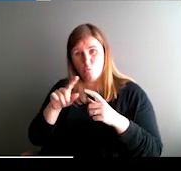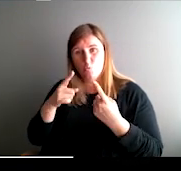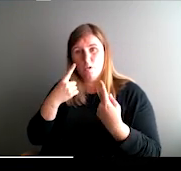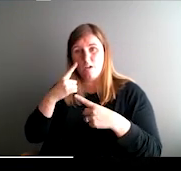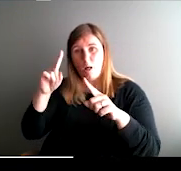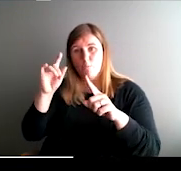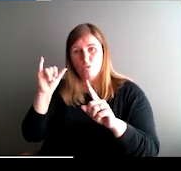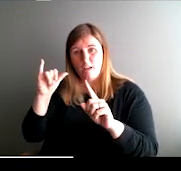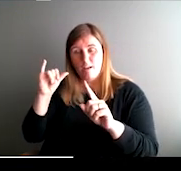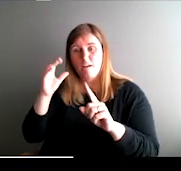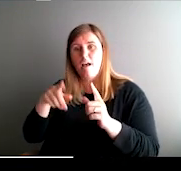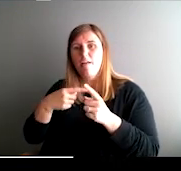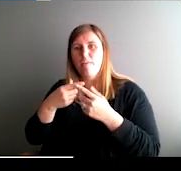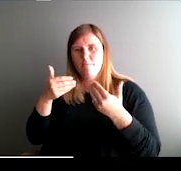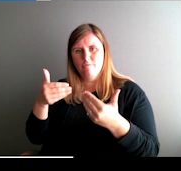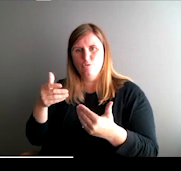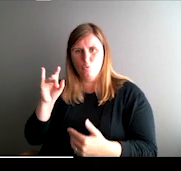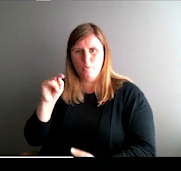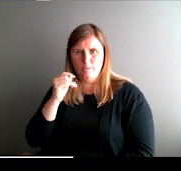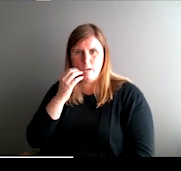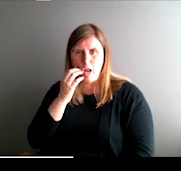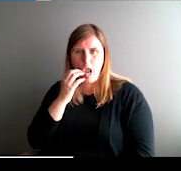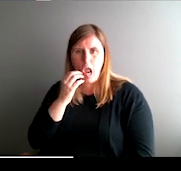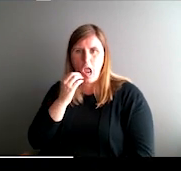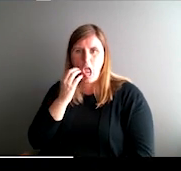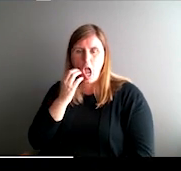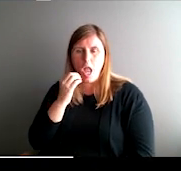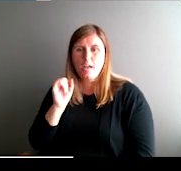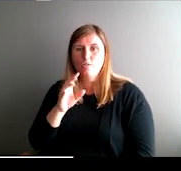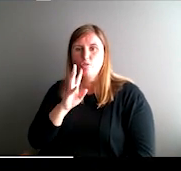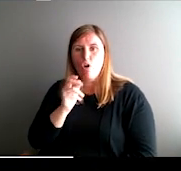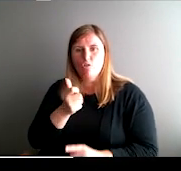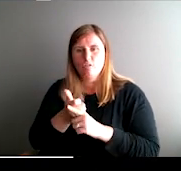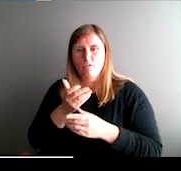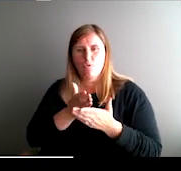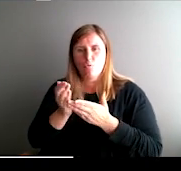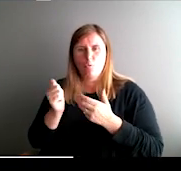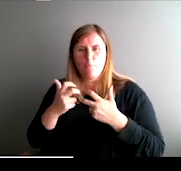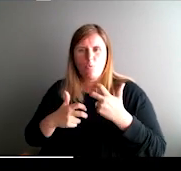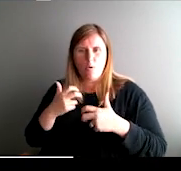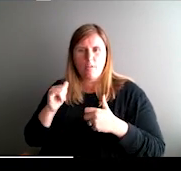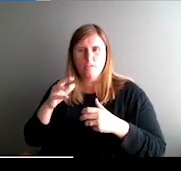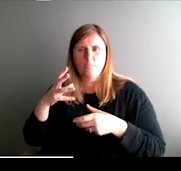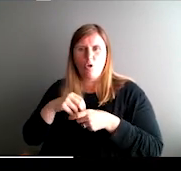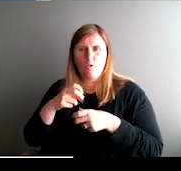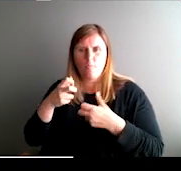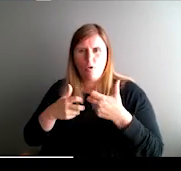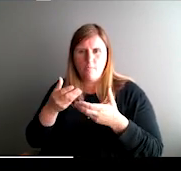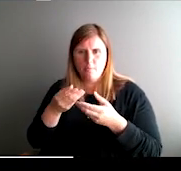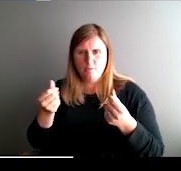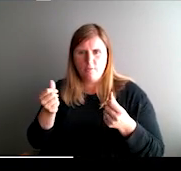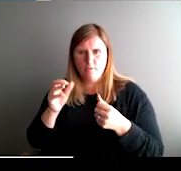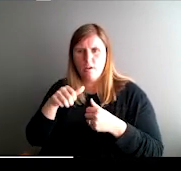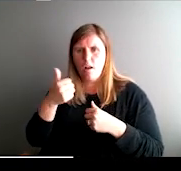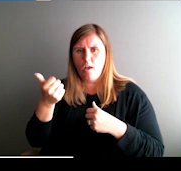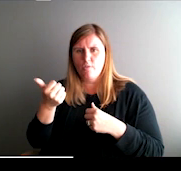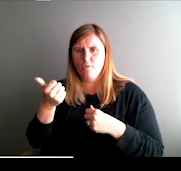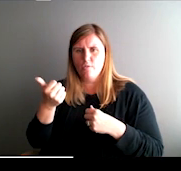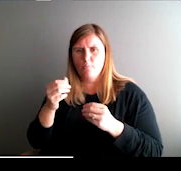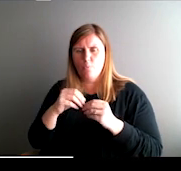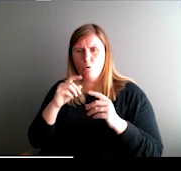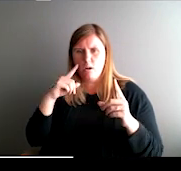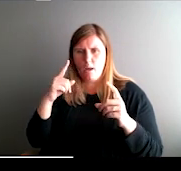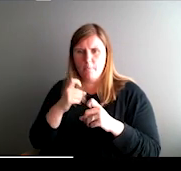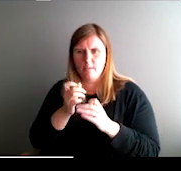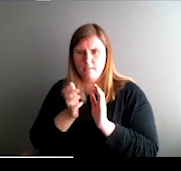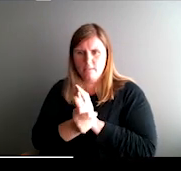accomplish that and then go do it? Can you talk yourself through a problem? This is also part of problem solving and other more